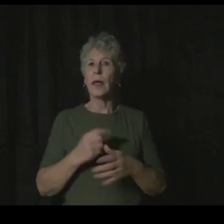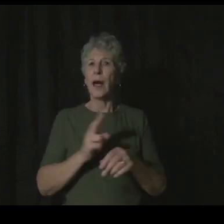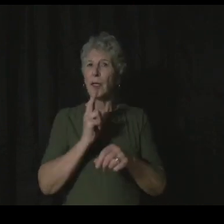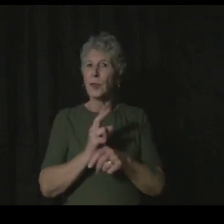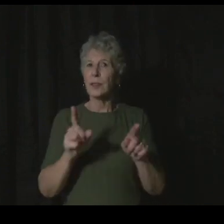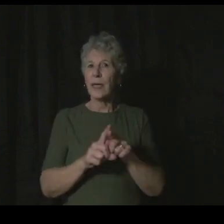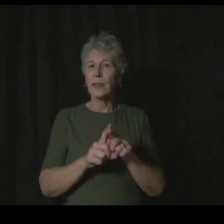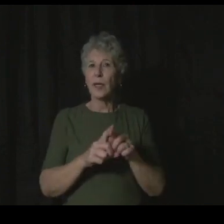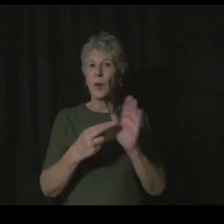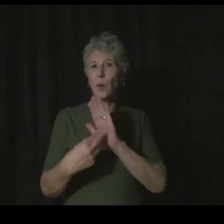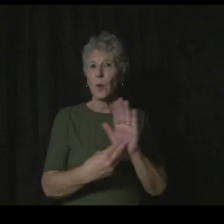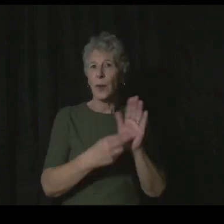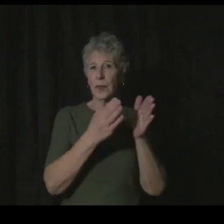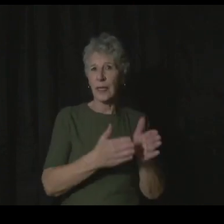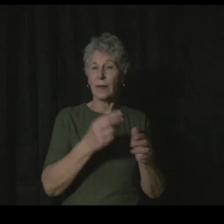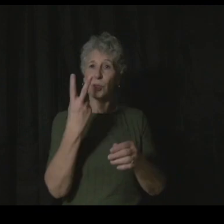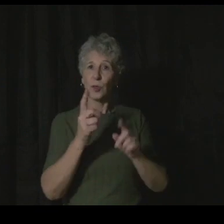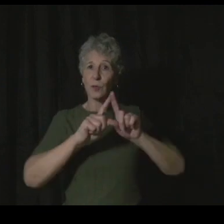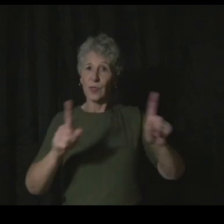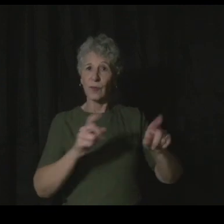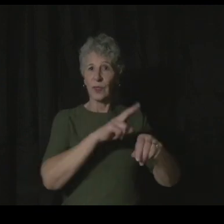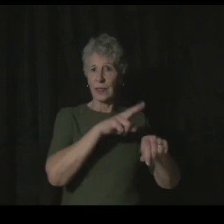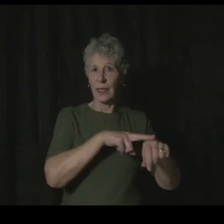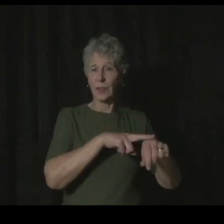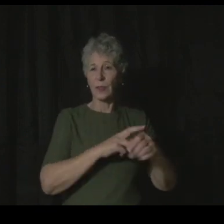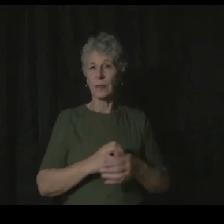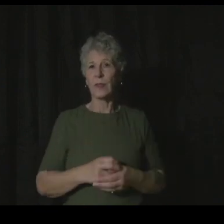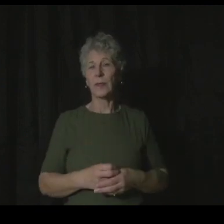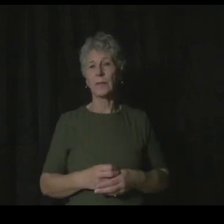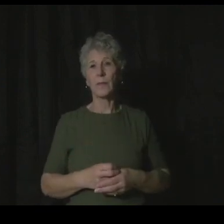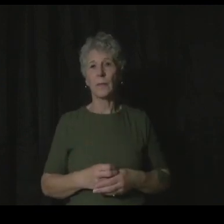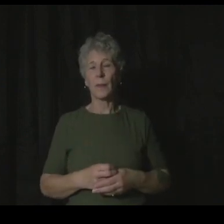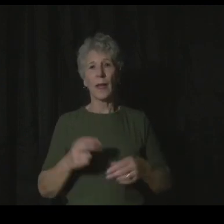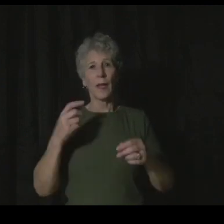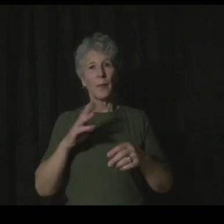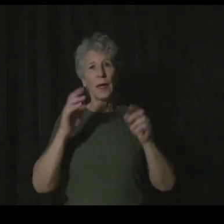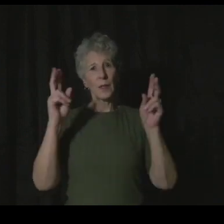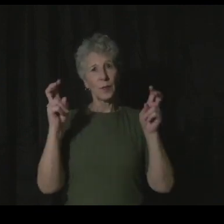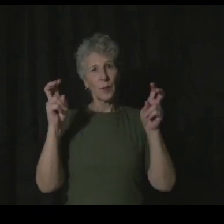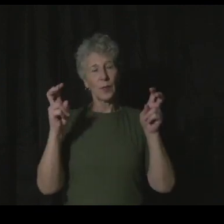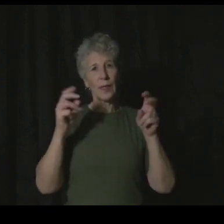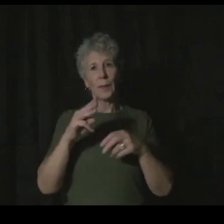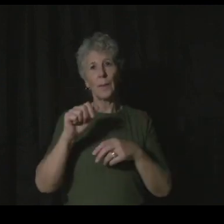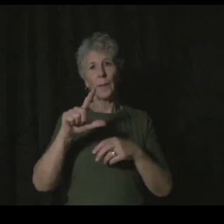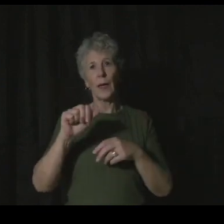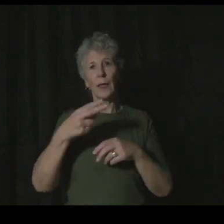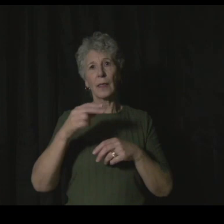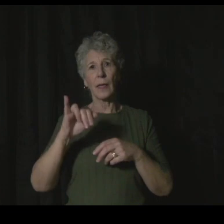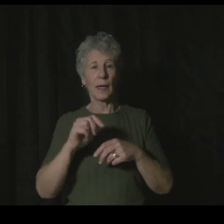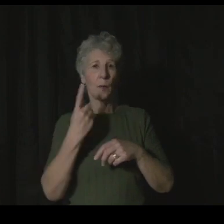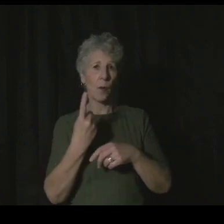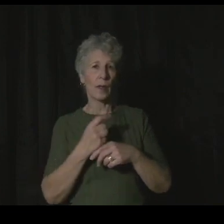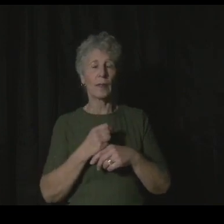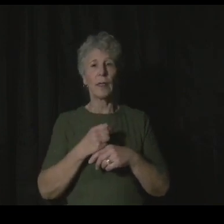as representatives of two different nations. And by quoting Malachi 1, Paul raised the discussion